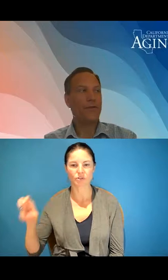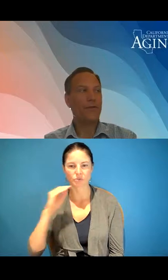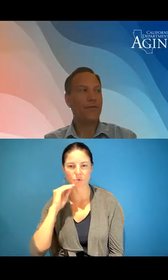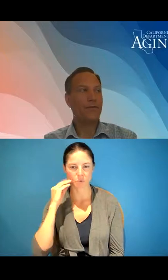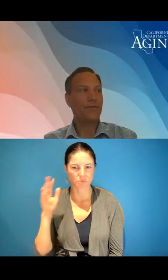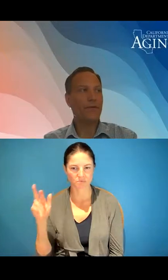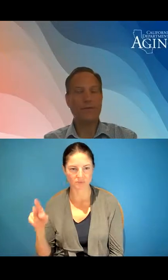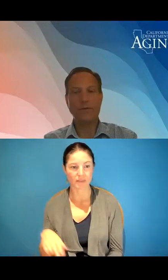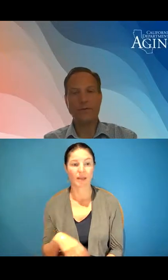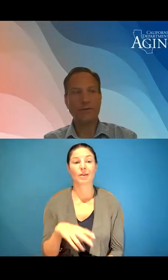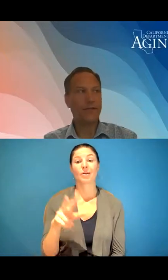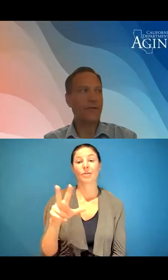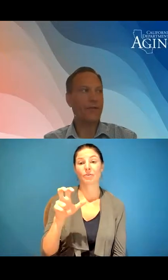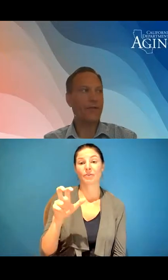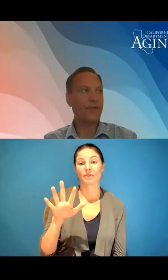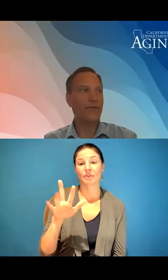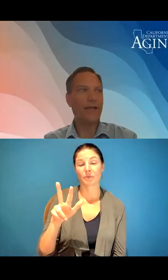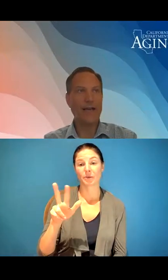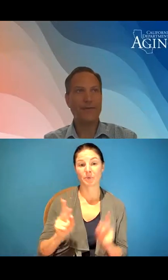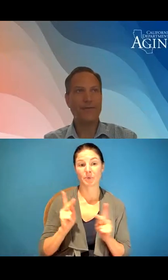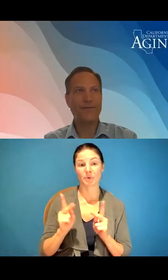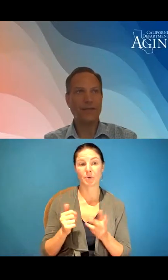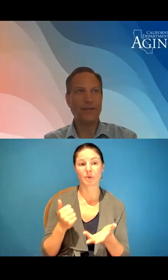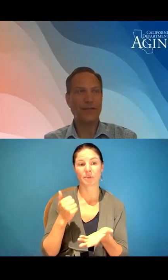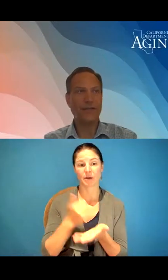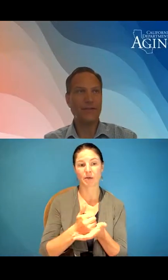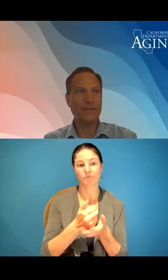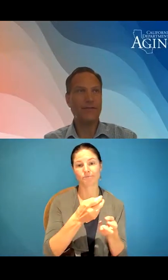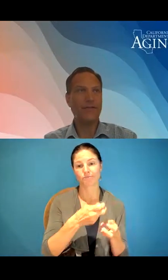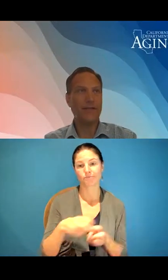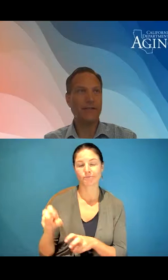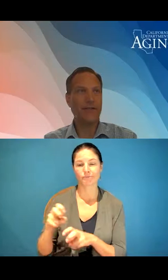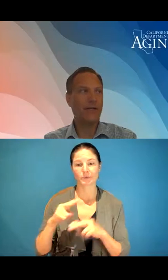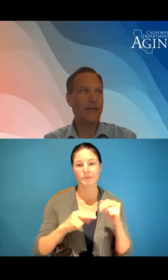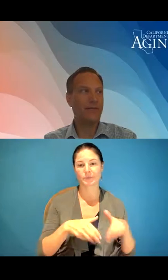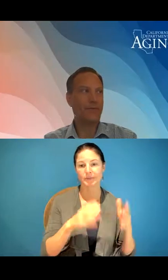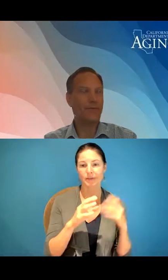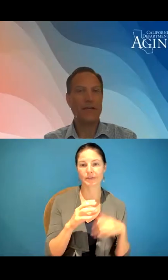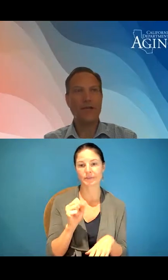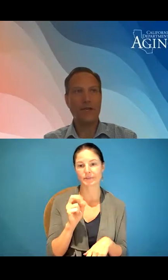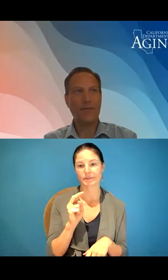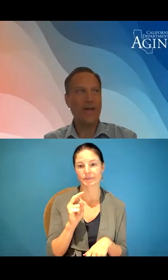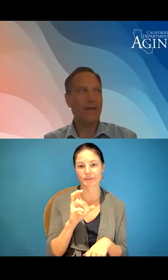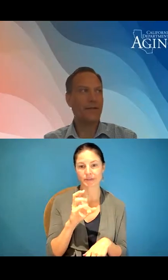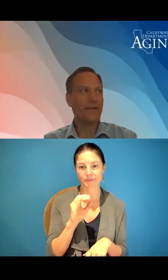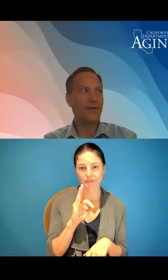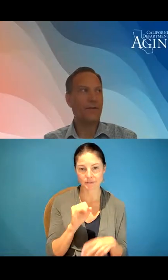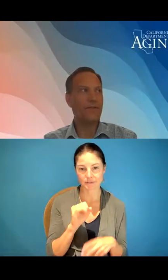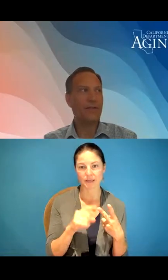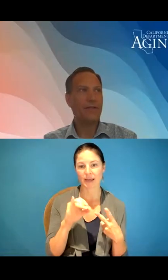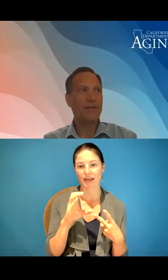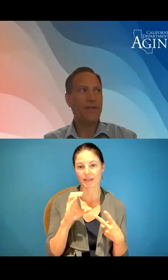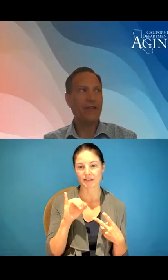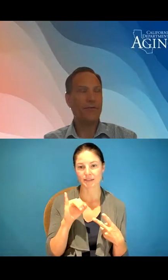helped 353 consumers successfully transition out of facilities such as SNFs, ICFs, and hospitals back into their